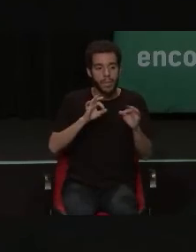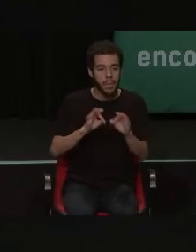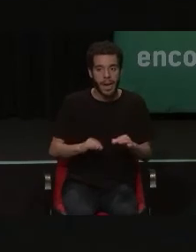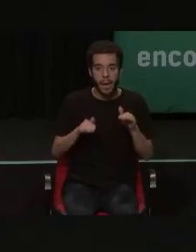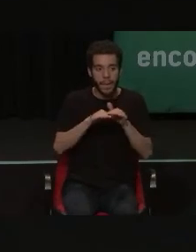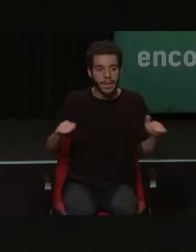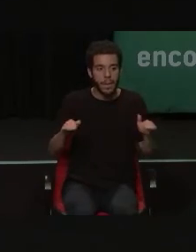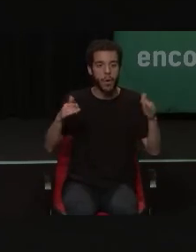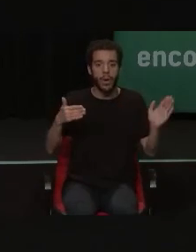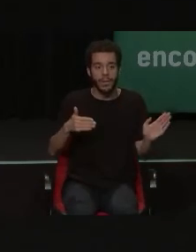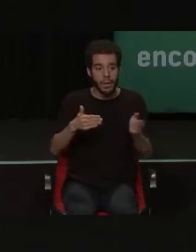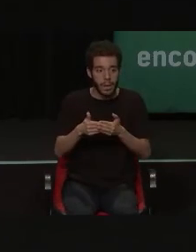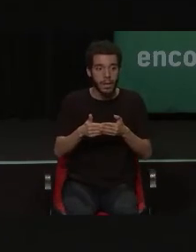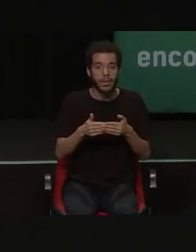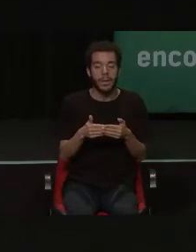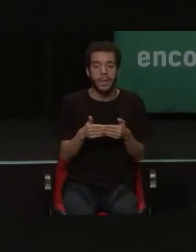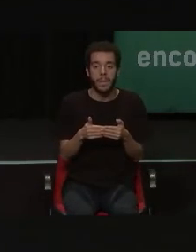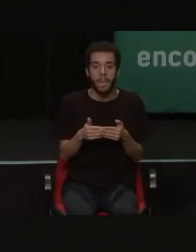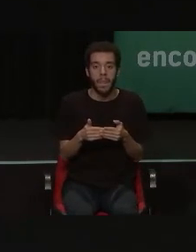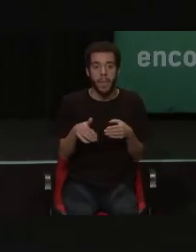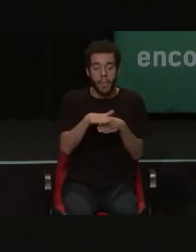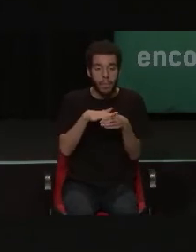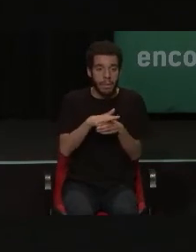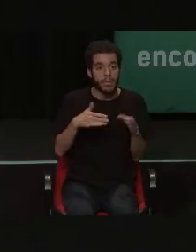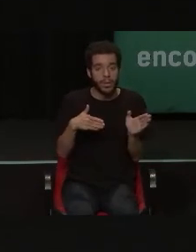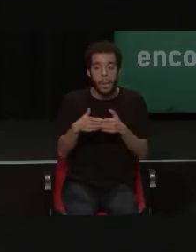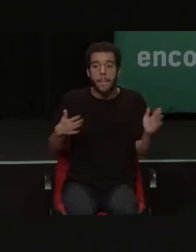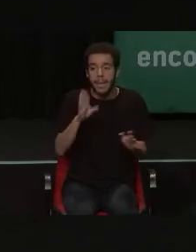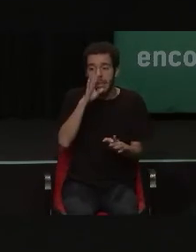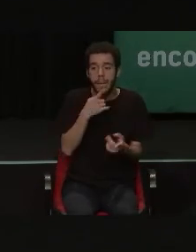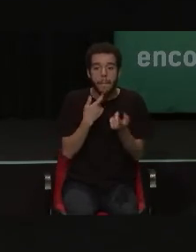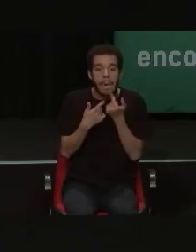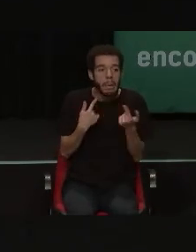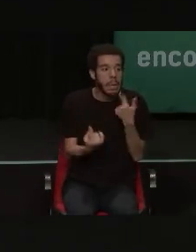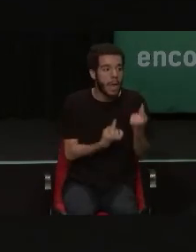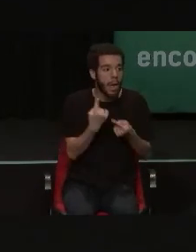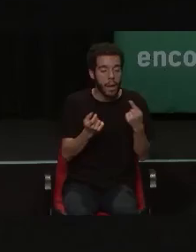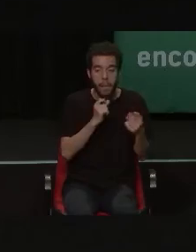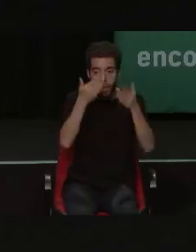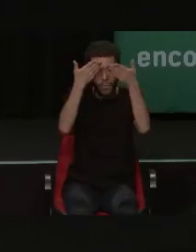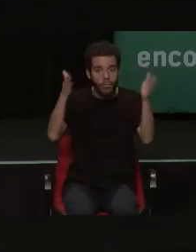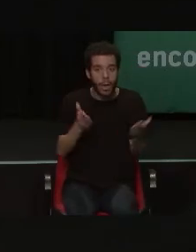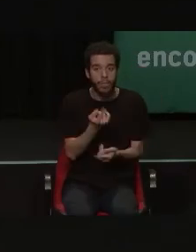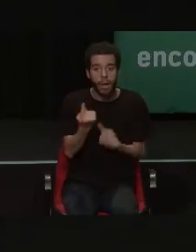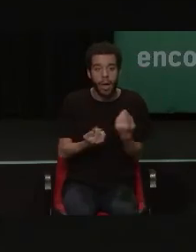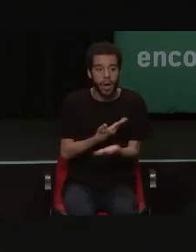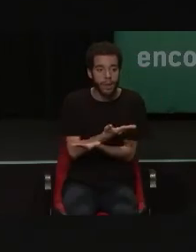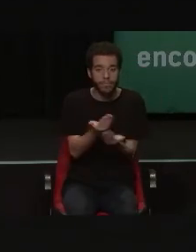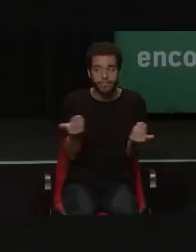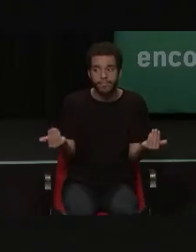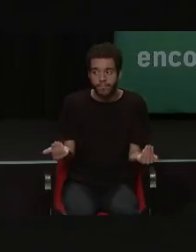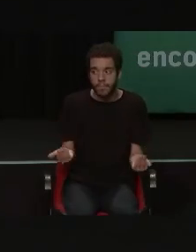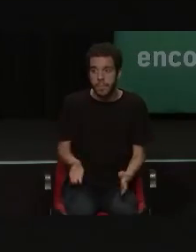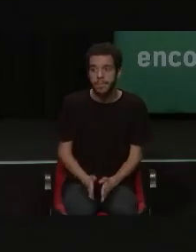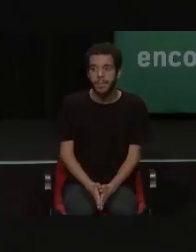We need to prepare the room for the closing session, but if you have any questions, please feel